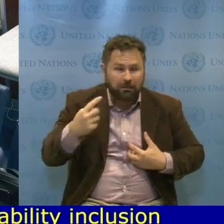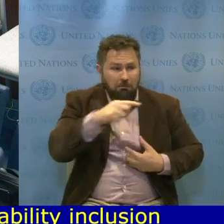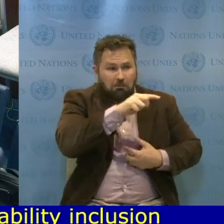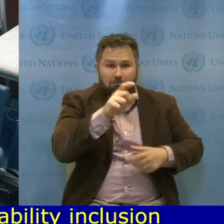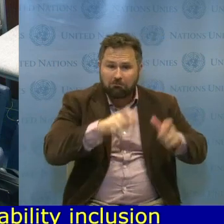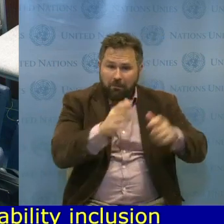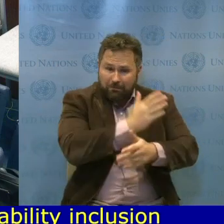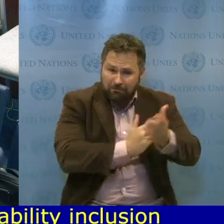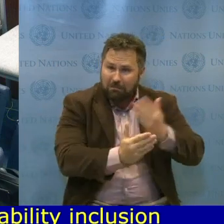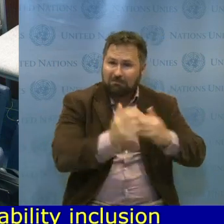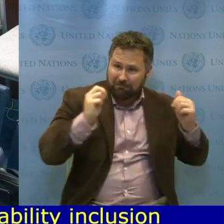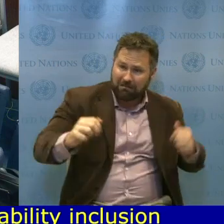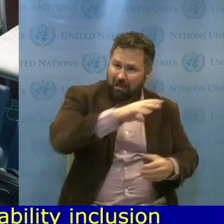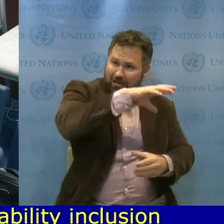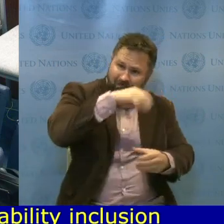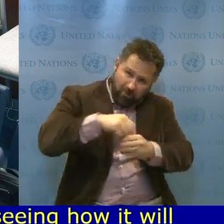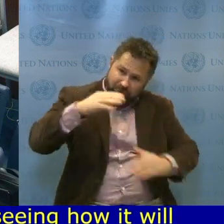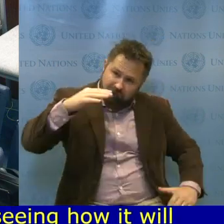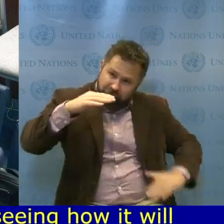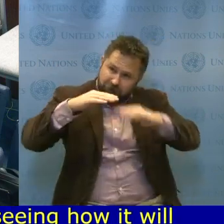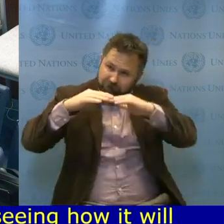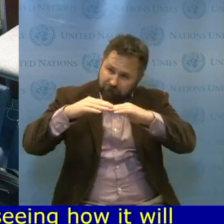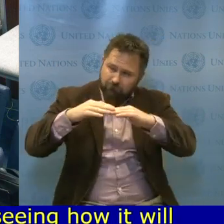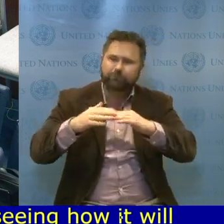disabilities here in the UN family. Thank you.